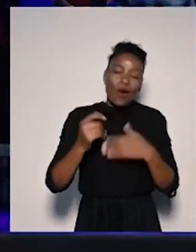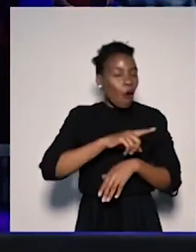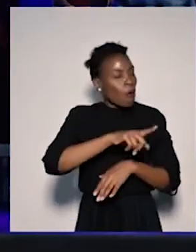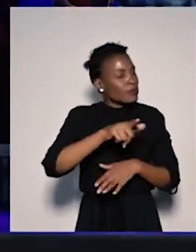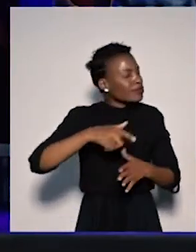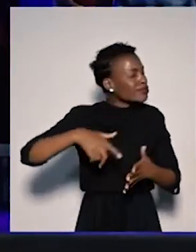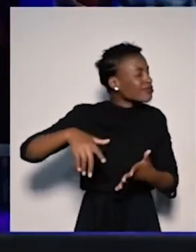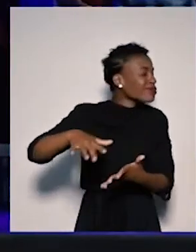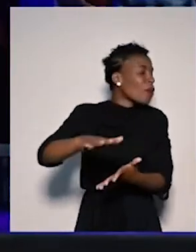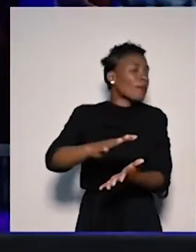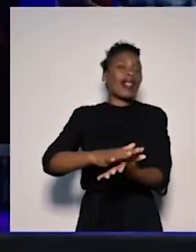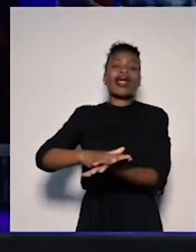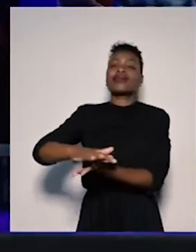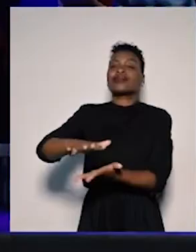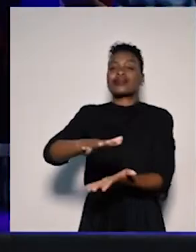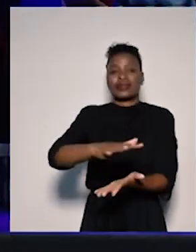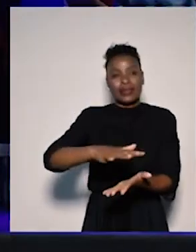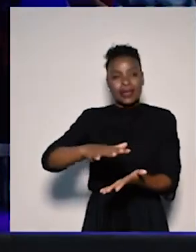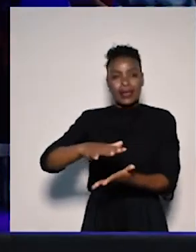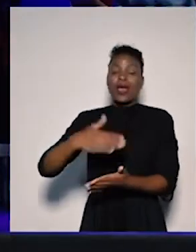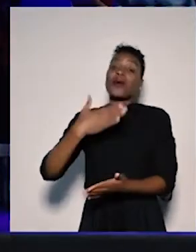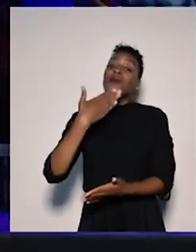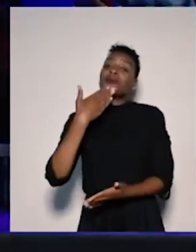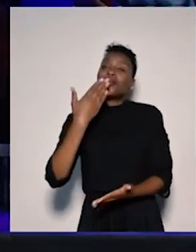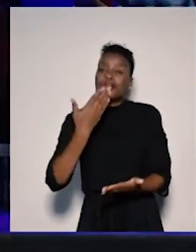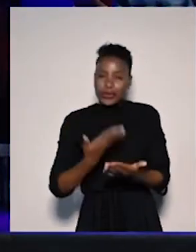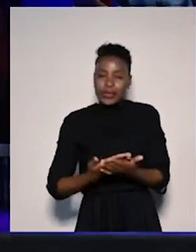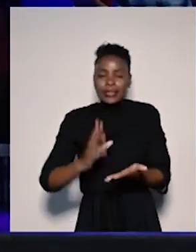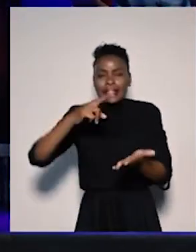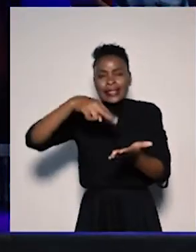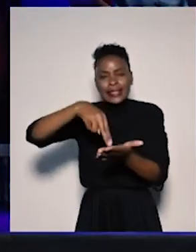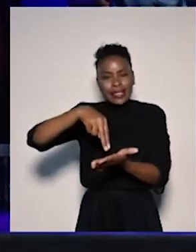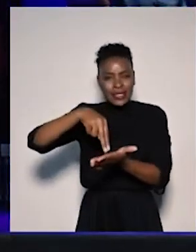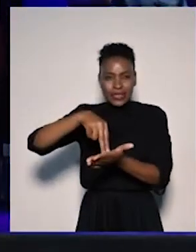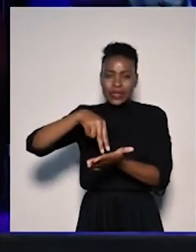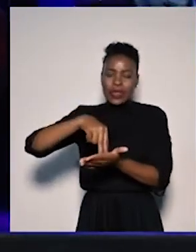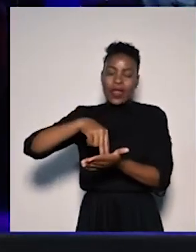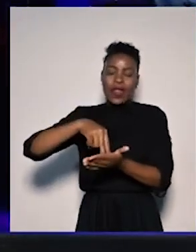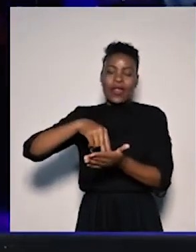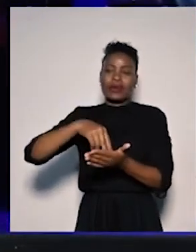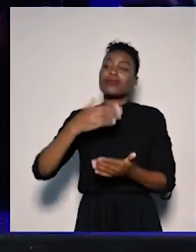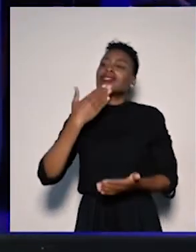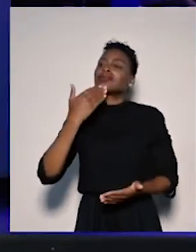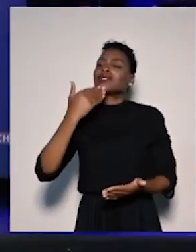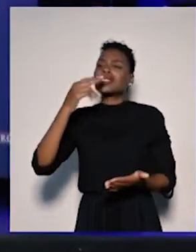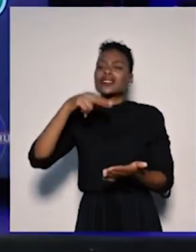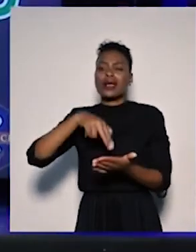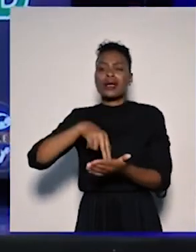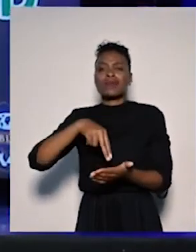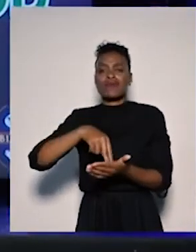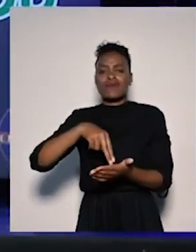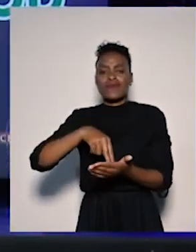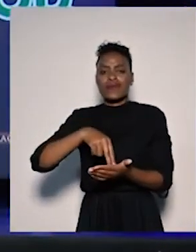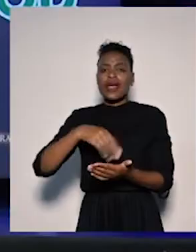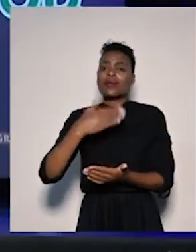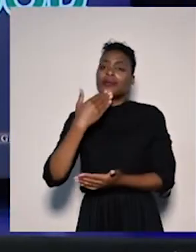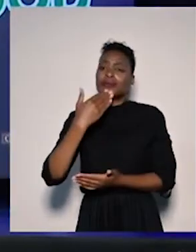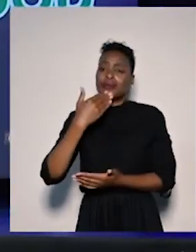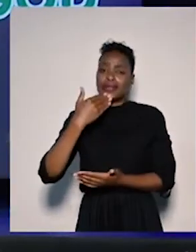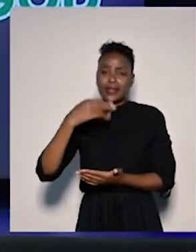the place. Can the people who raise their hands stand on their feet, please, where they are? Just stand on your feet, everybody. Just stand.